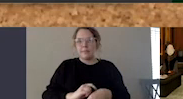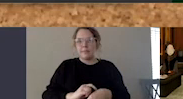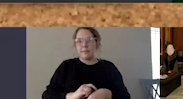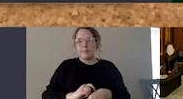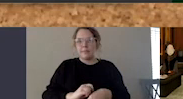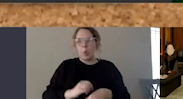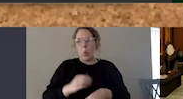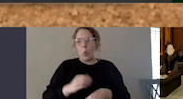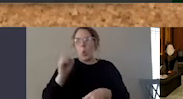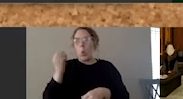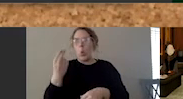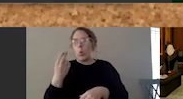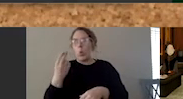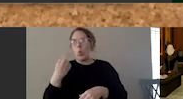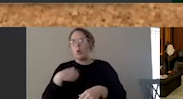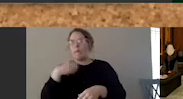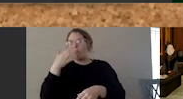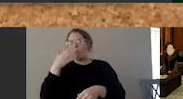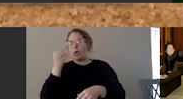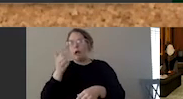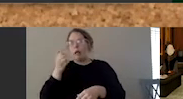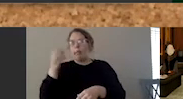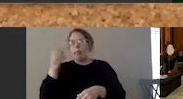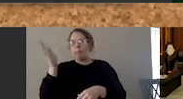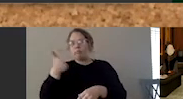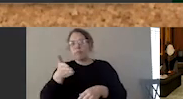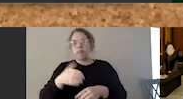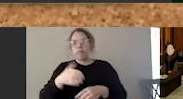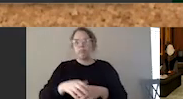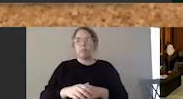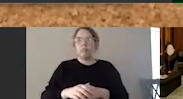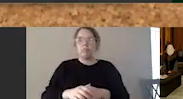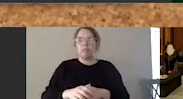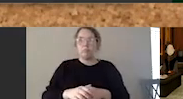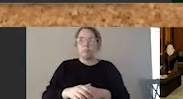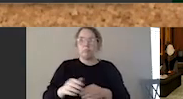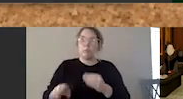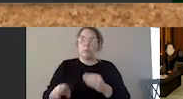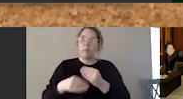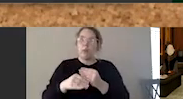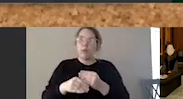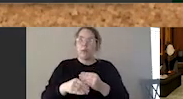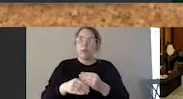be it. There, /regret.